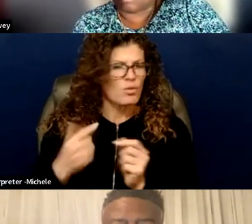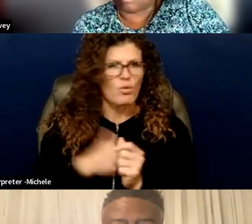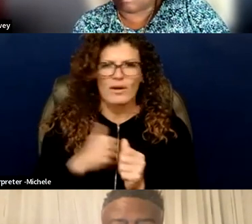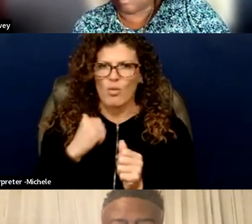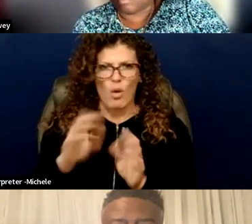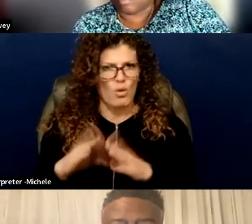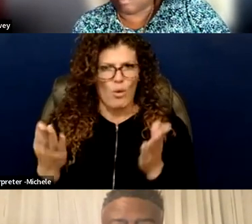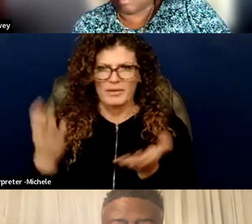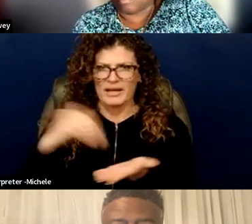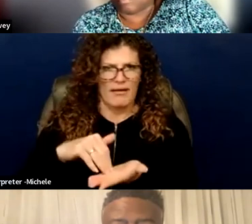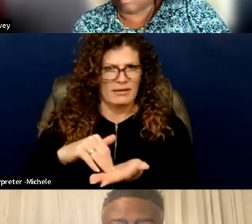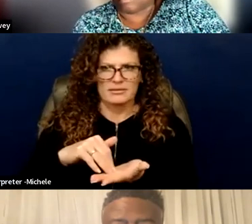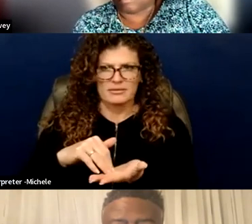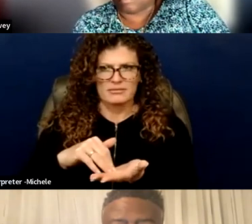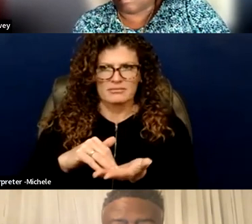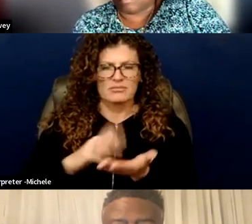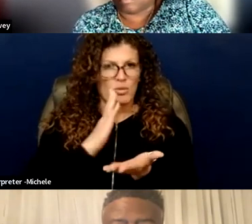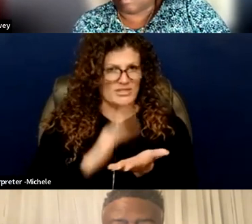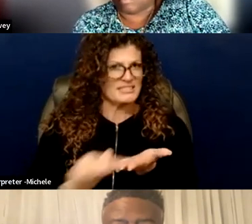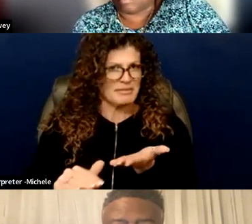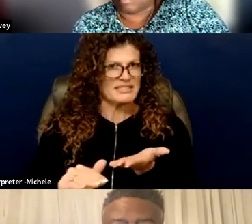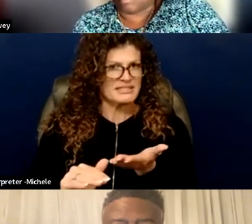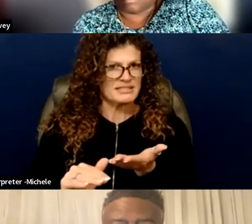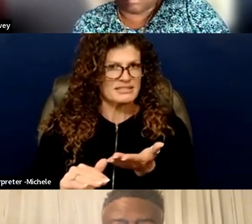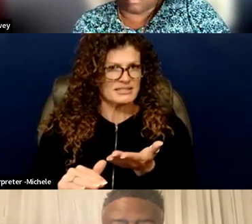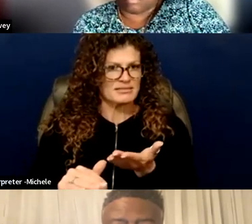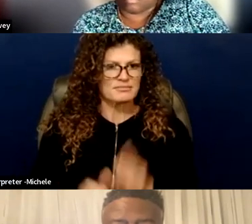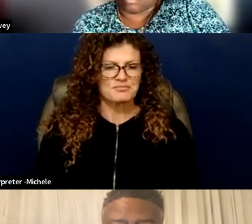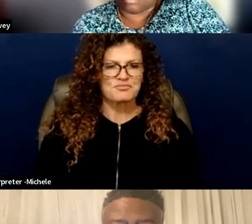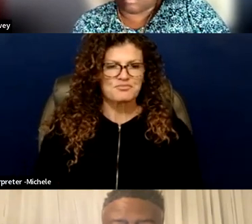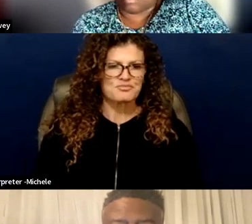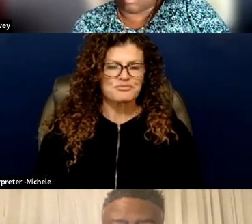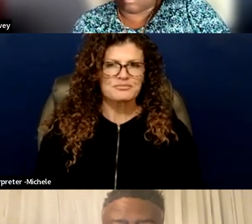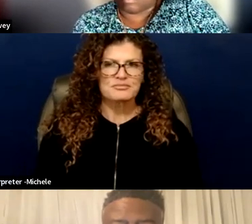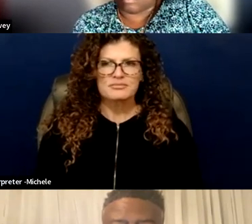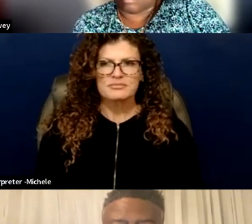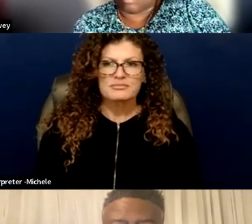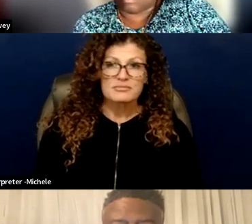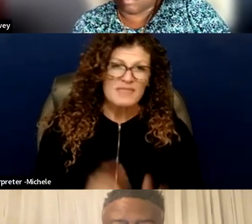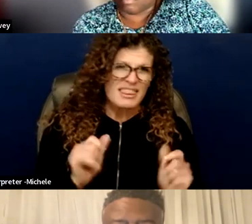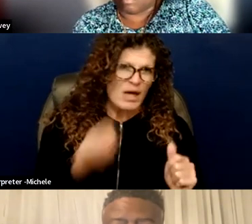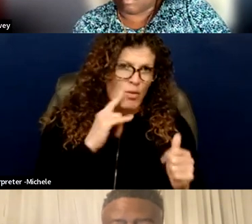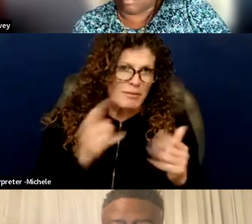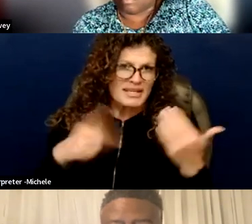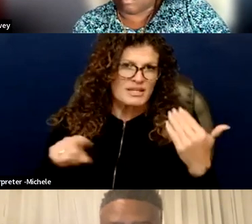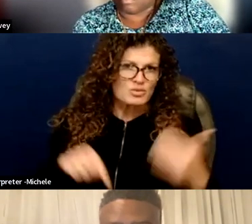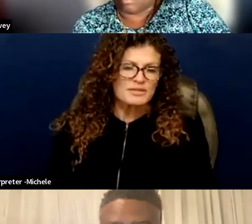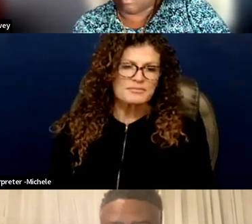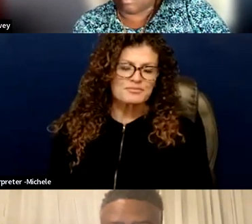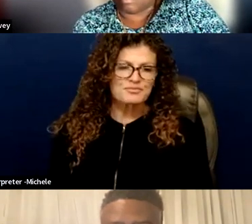to open session afterwards. We will dismiss from executive session. So please expect that next week.